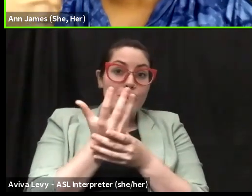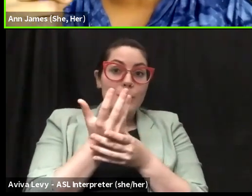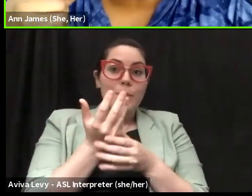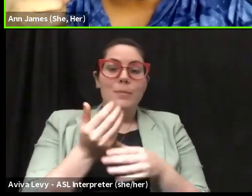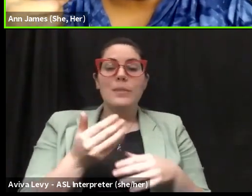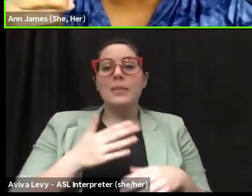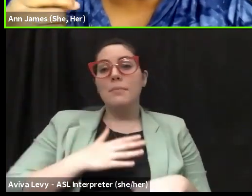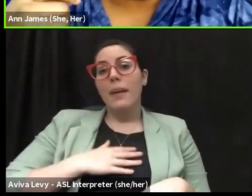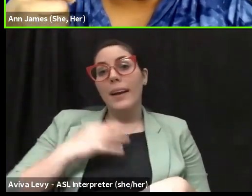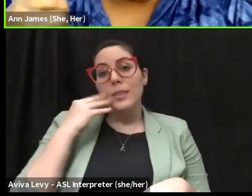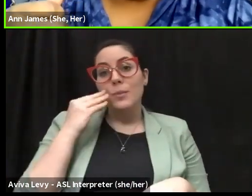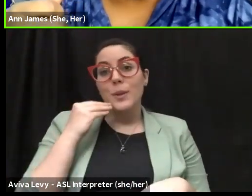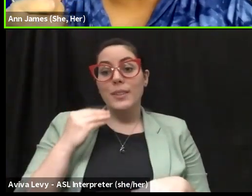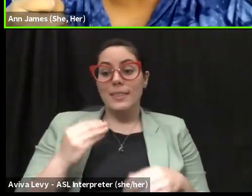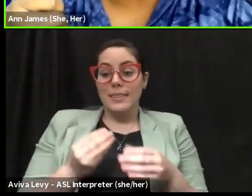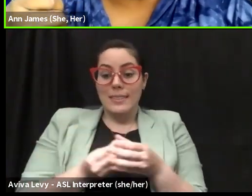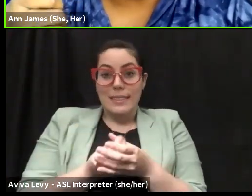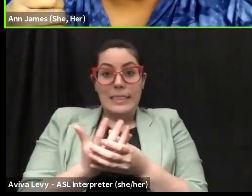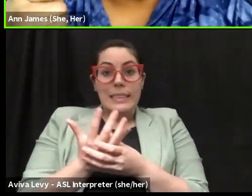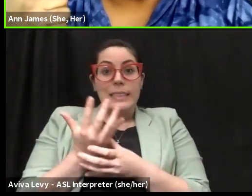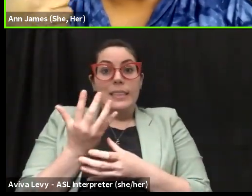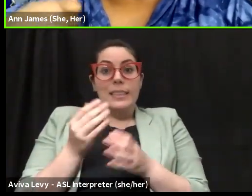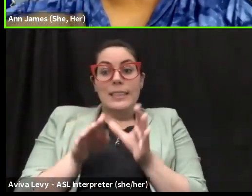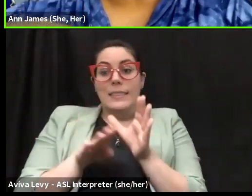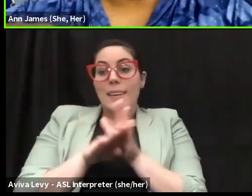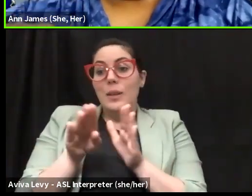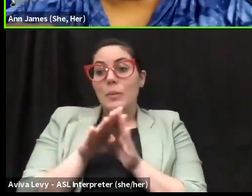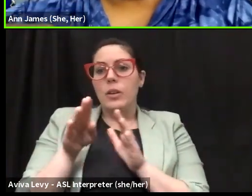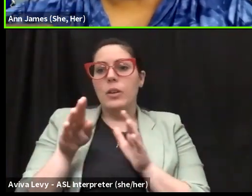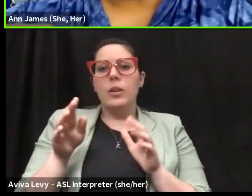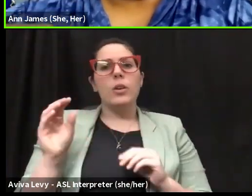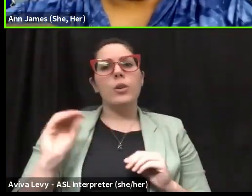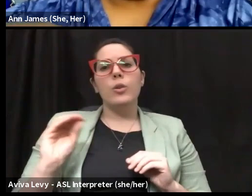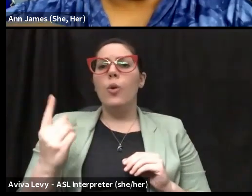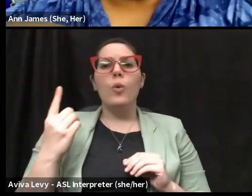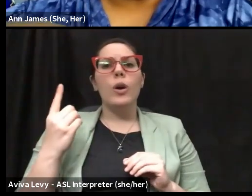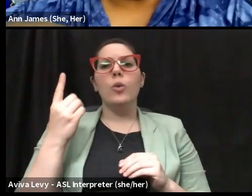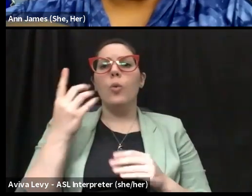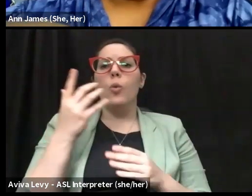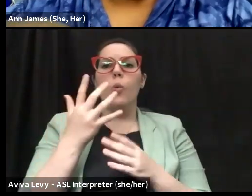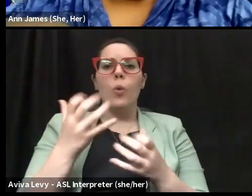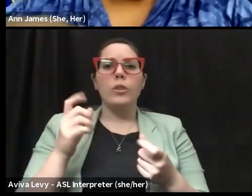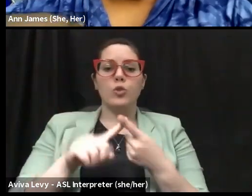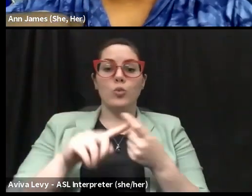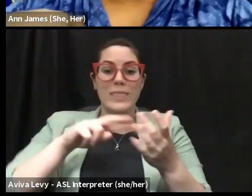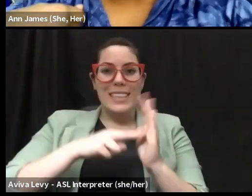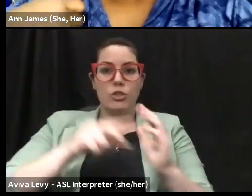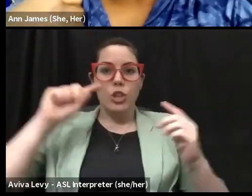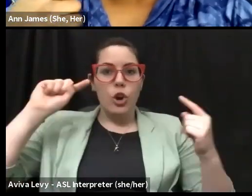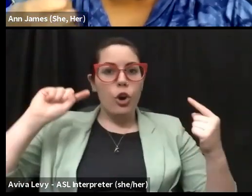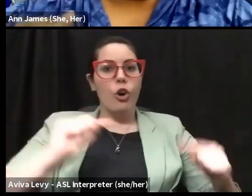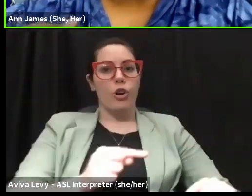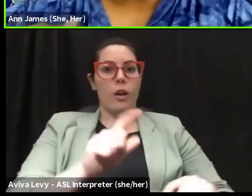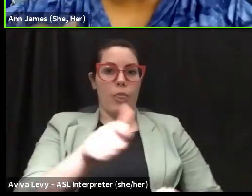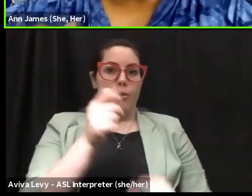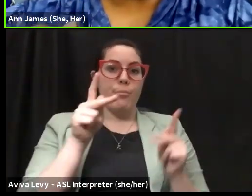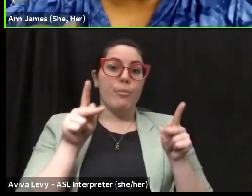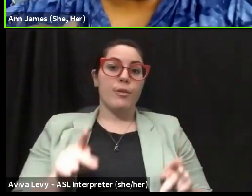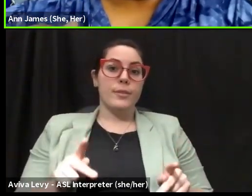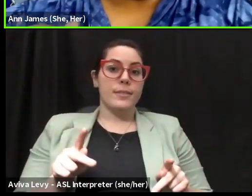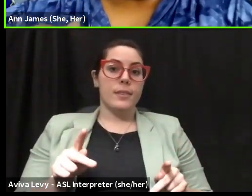no one wants to hurt another person intentionally. Mm-hmm. And that in this time